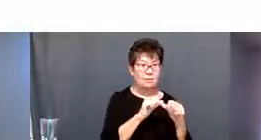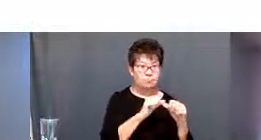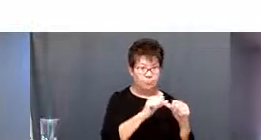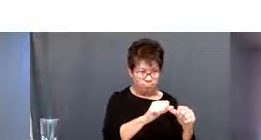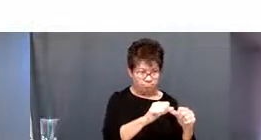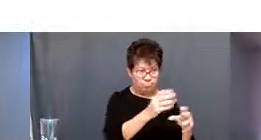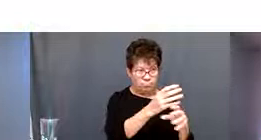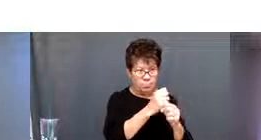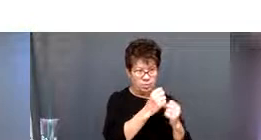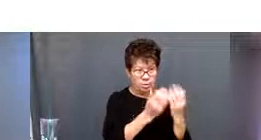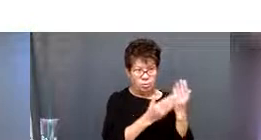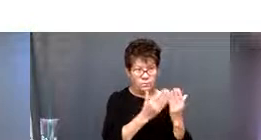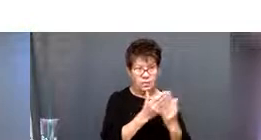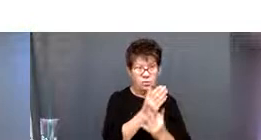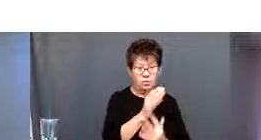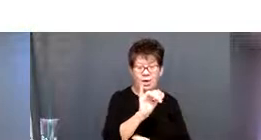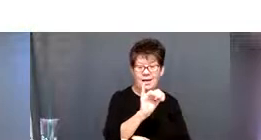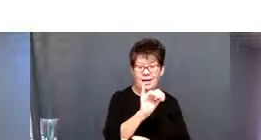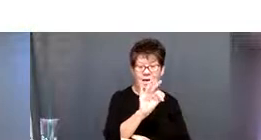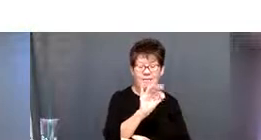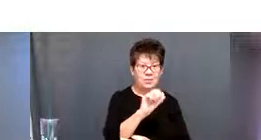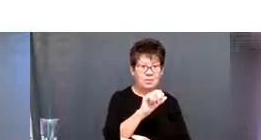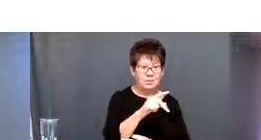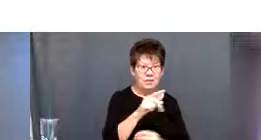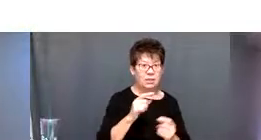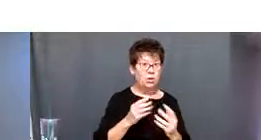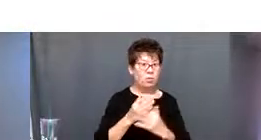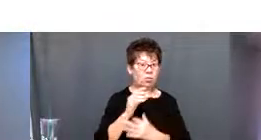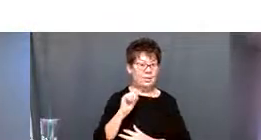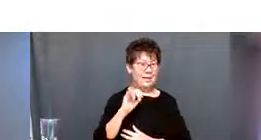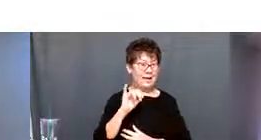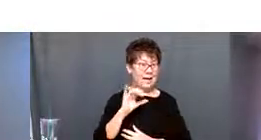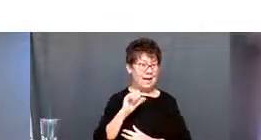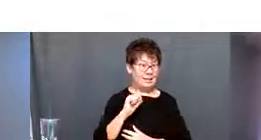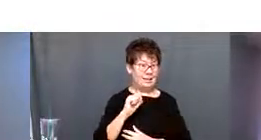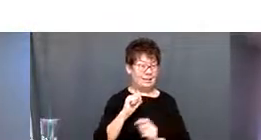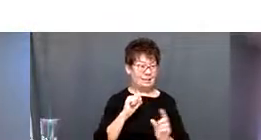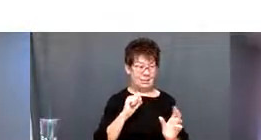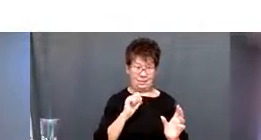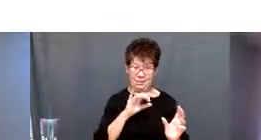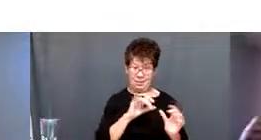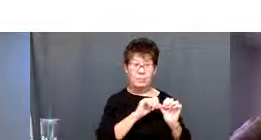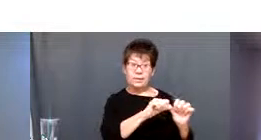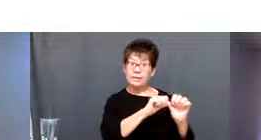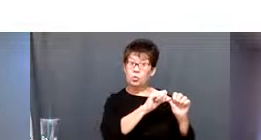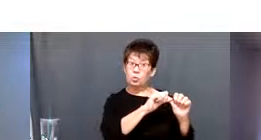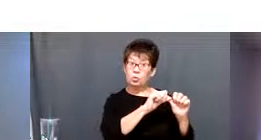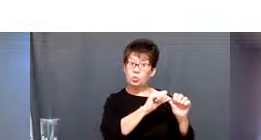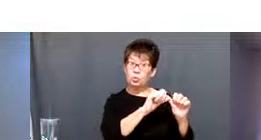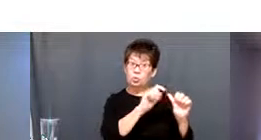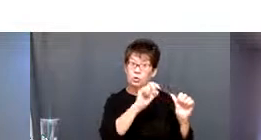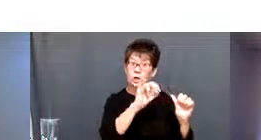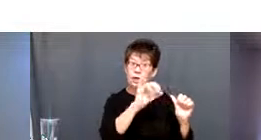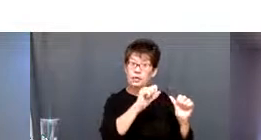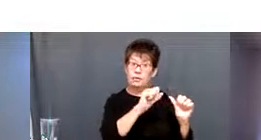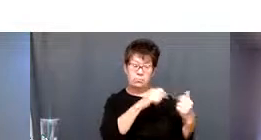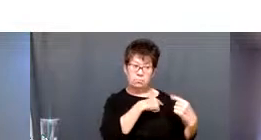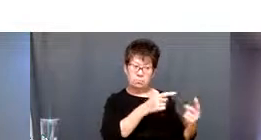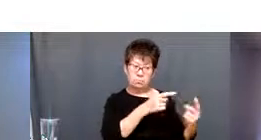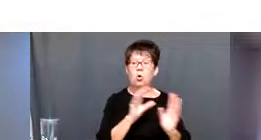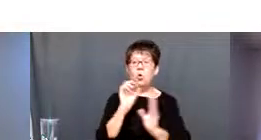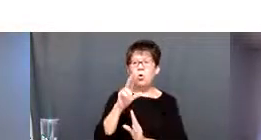the IFSP through TEIS, and that would be continuing to receive those TEIS services,